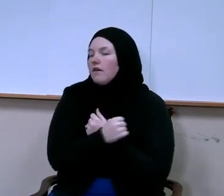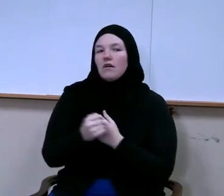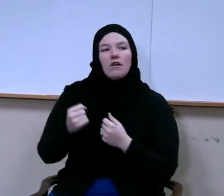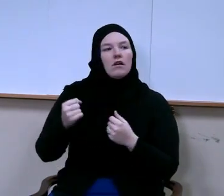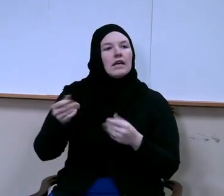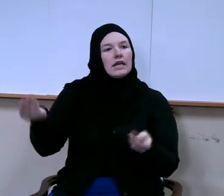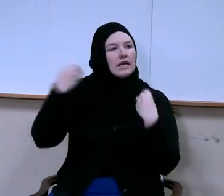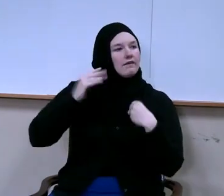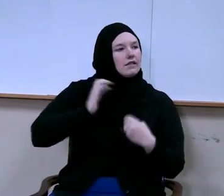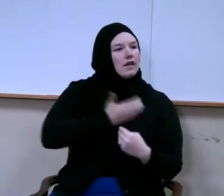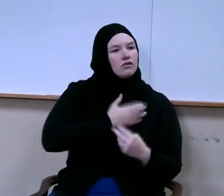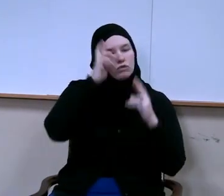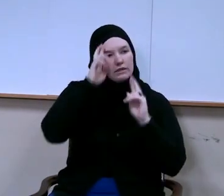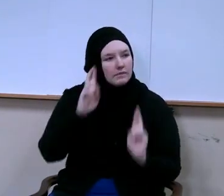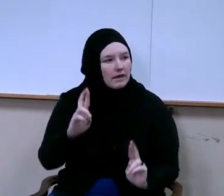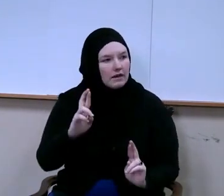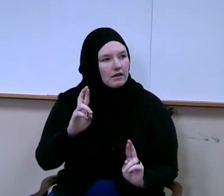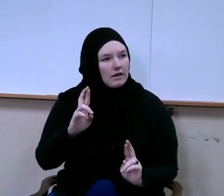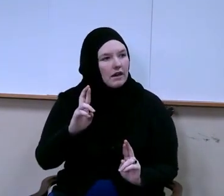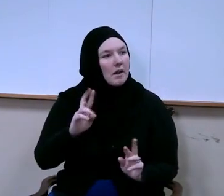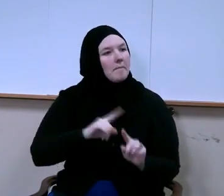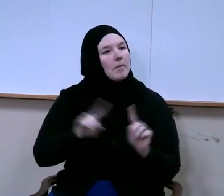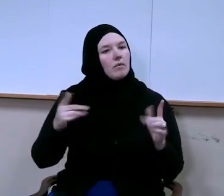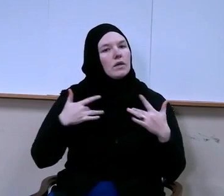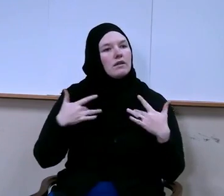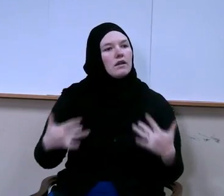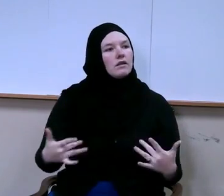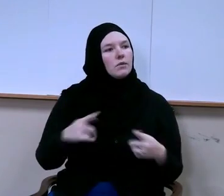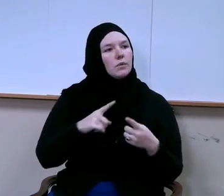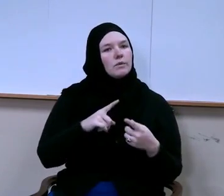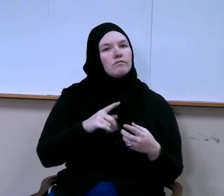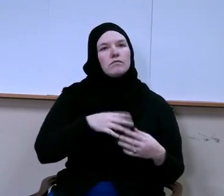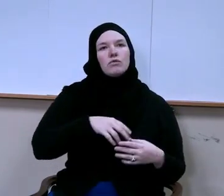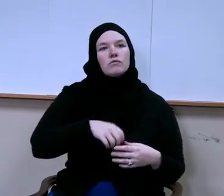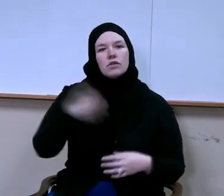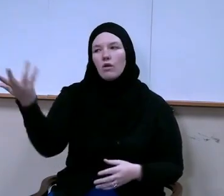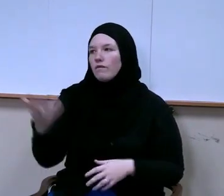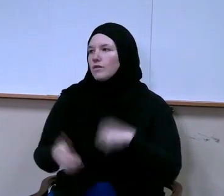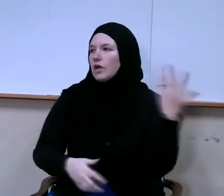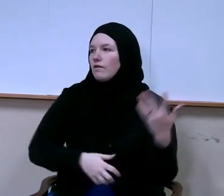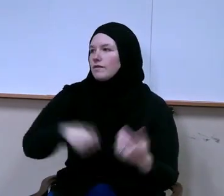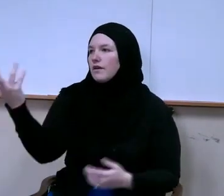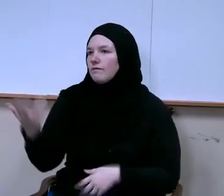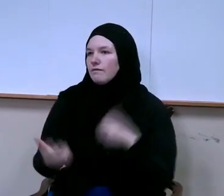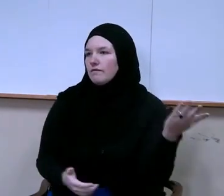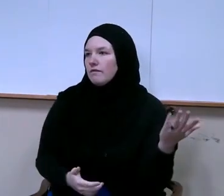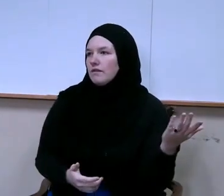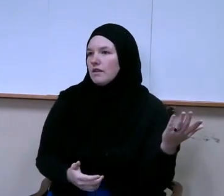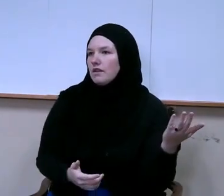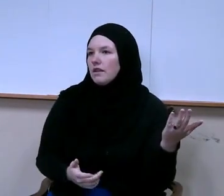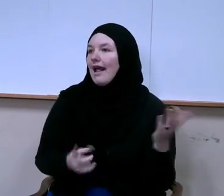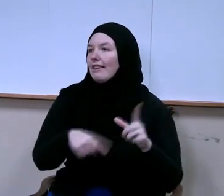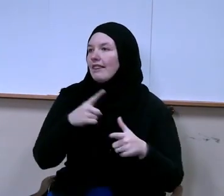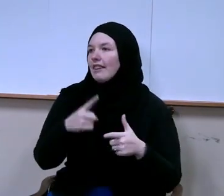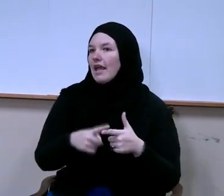respect, clothing that protects us. But then we take it off and we end up being exposed to